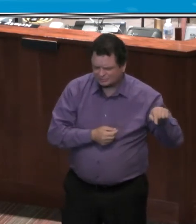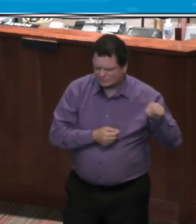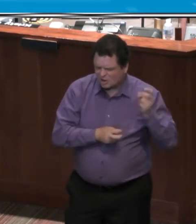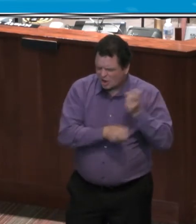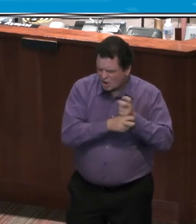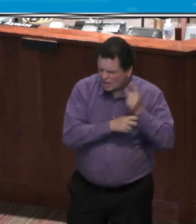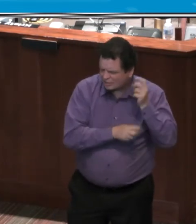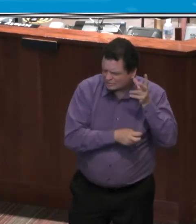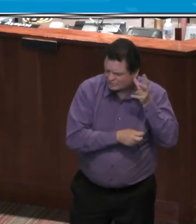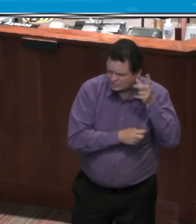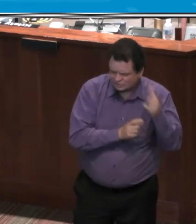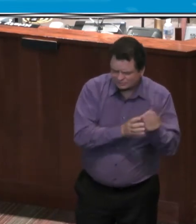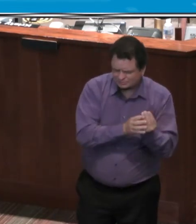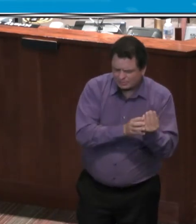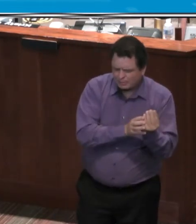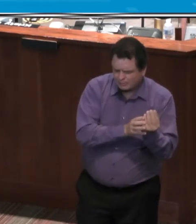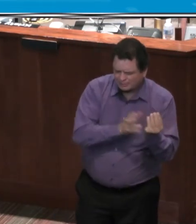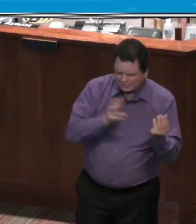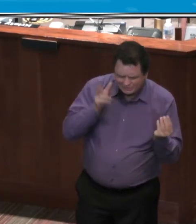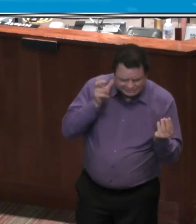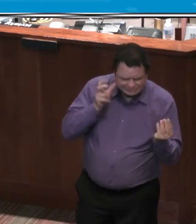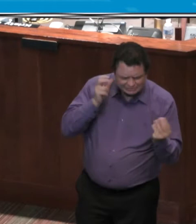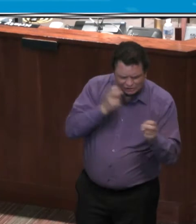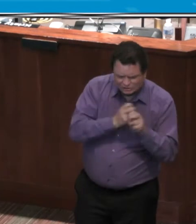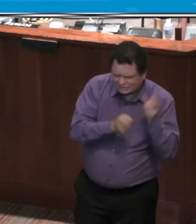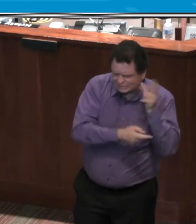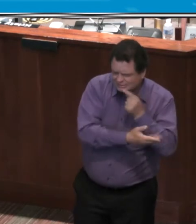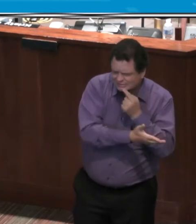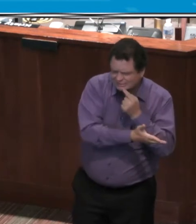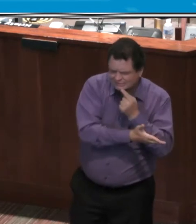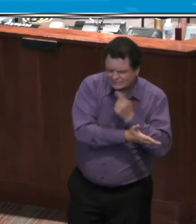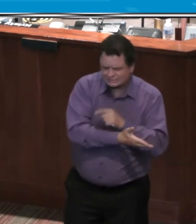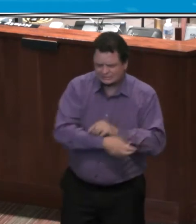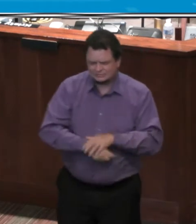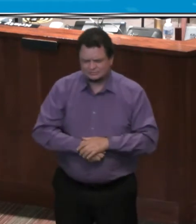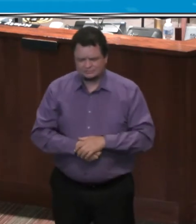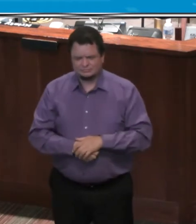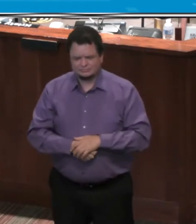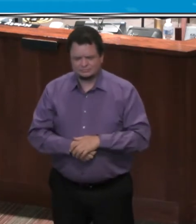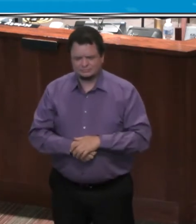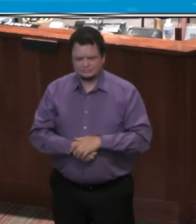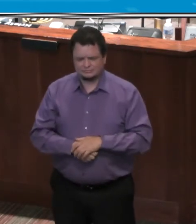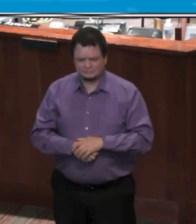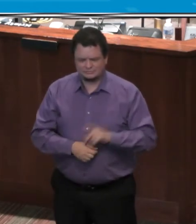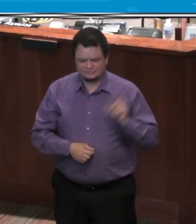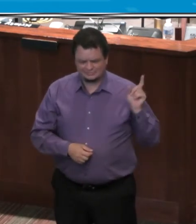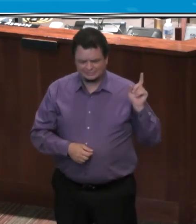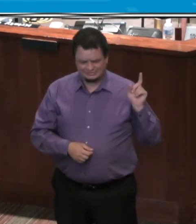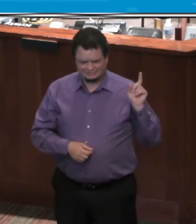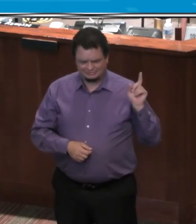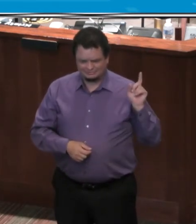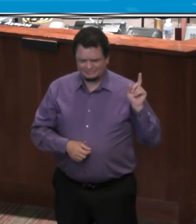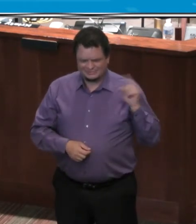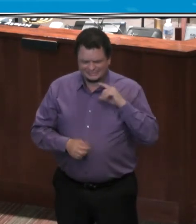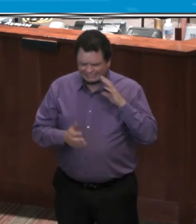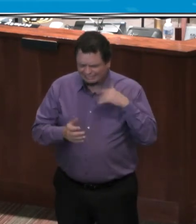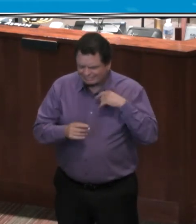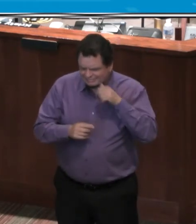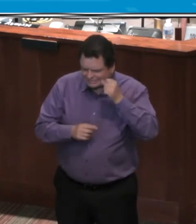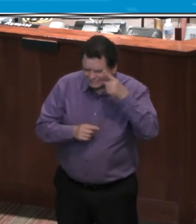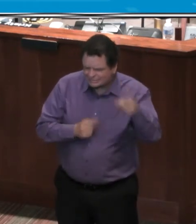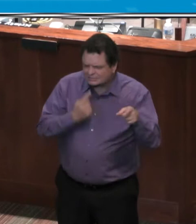recap that first couple of sentences and go again because it was somewhat muffled, sir. Okay,